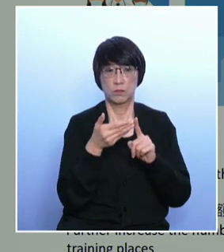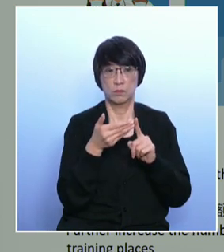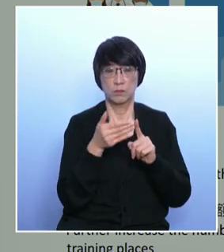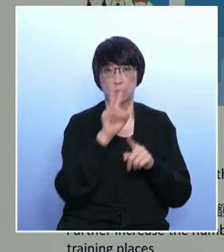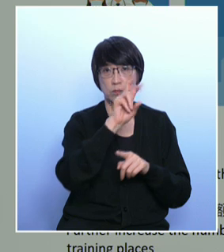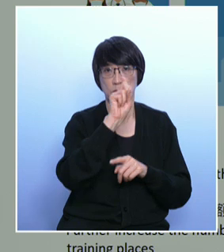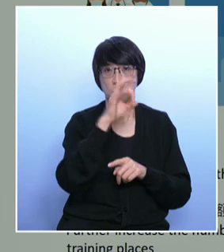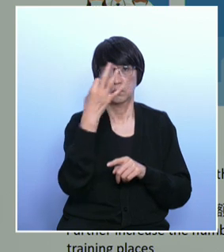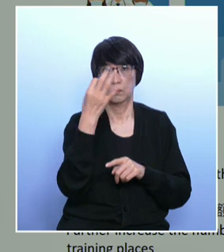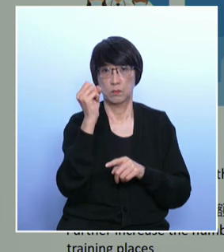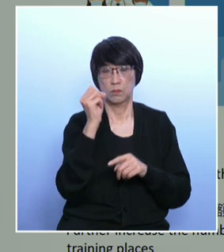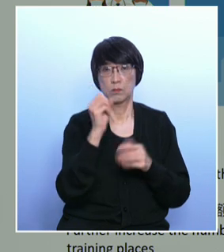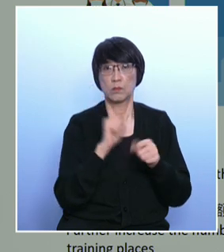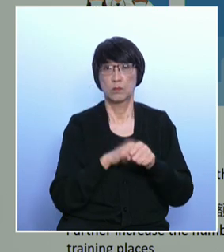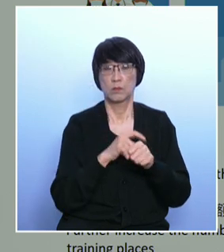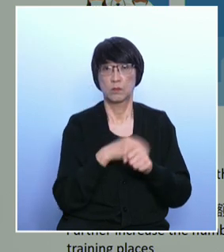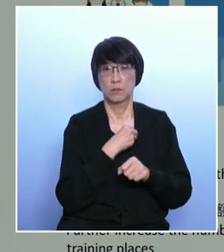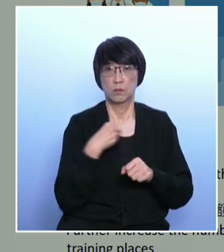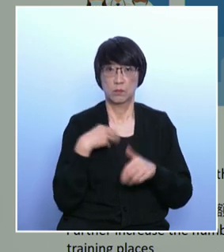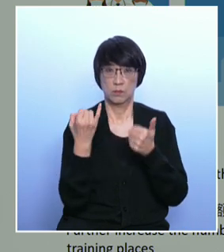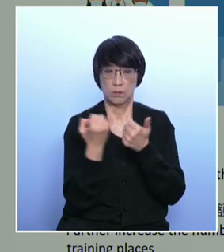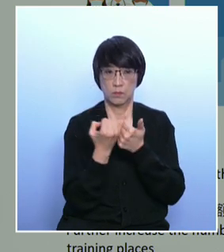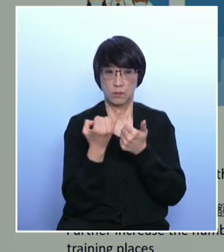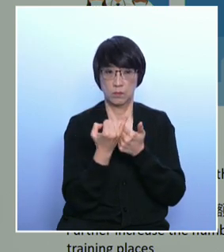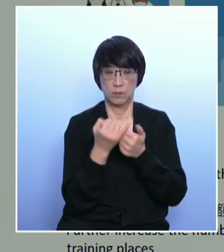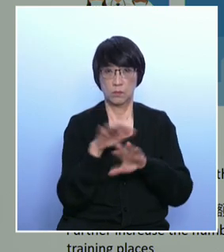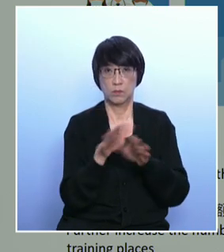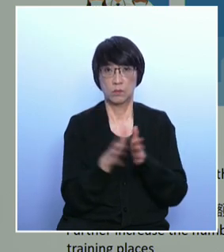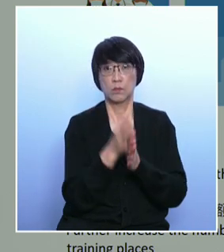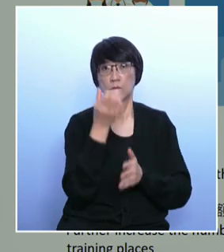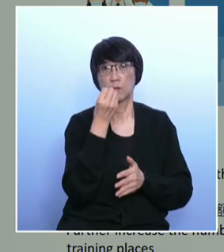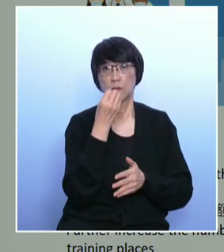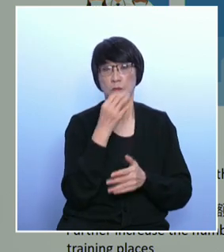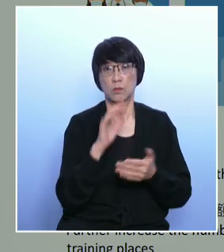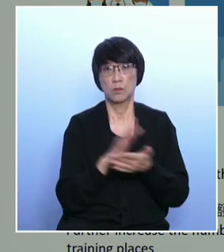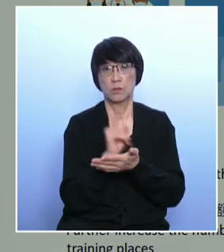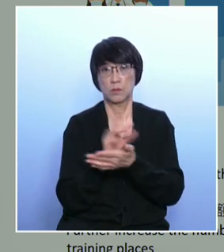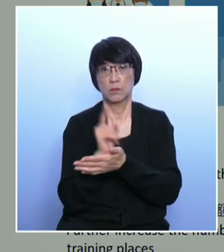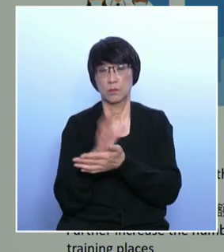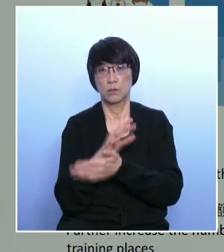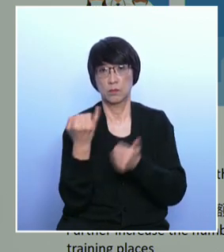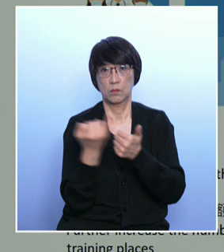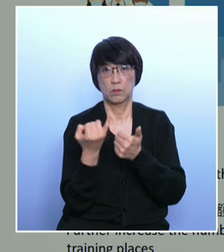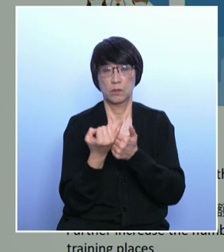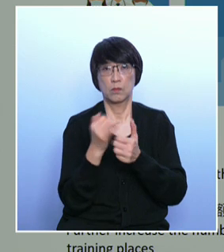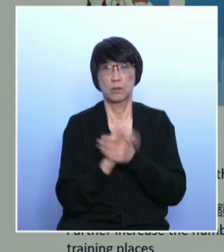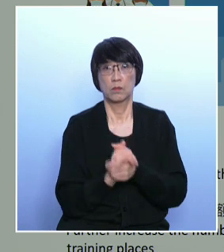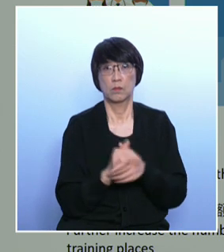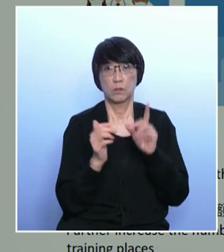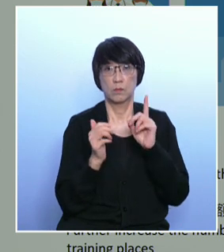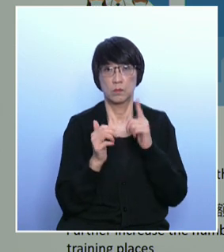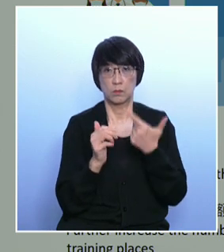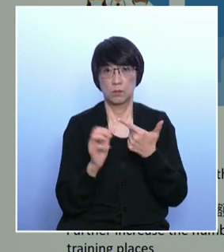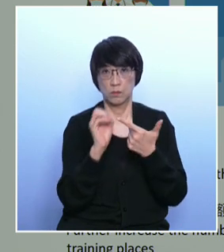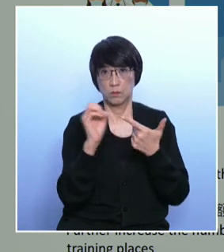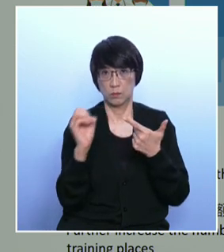further increase the number of related training places. The aim is in 2023, every year, we